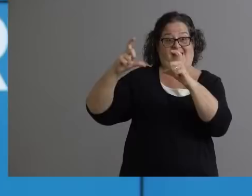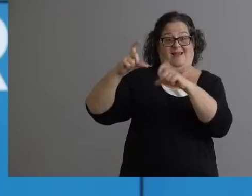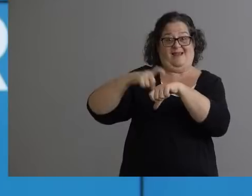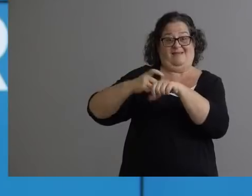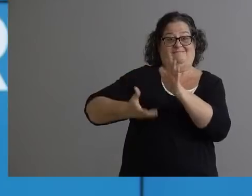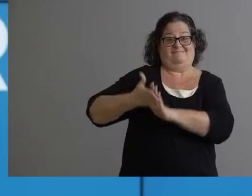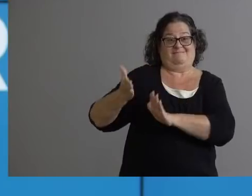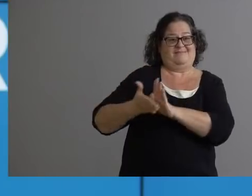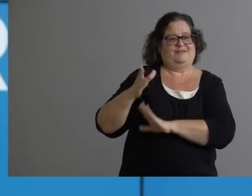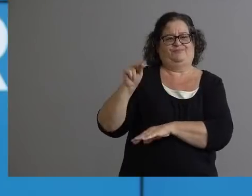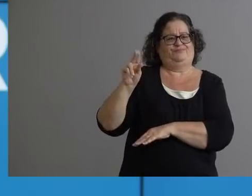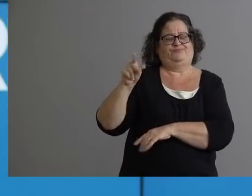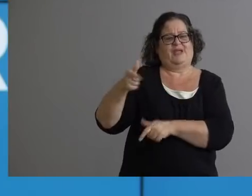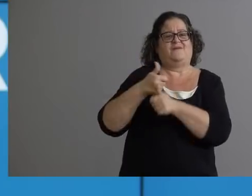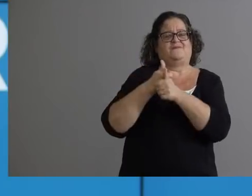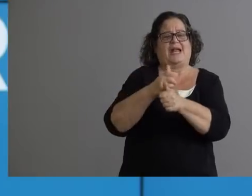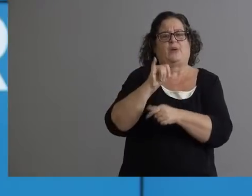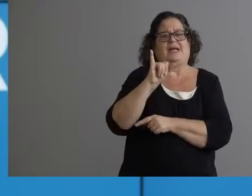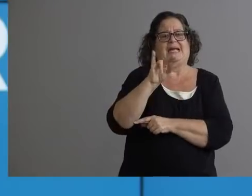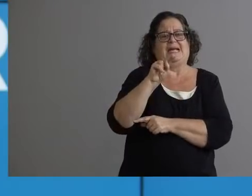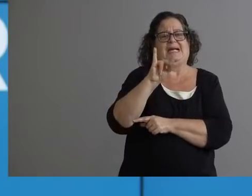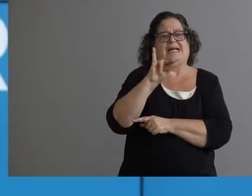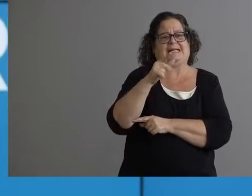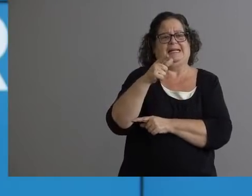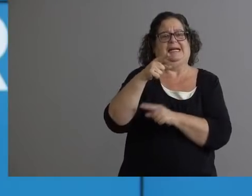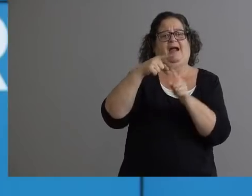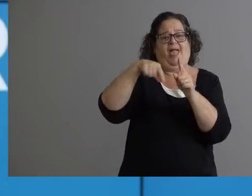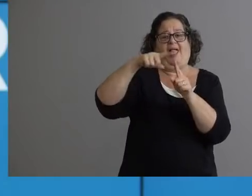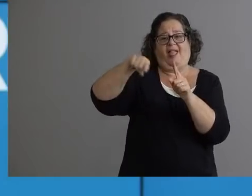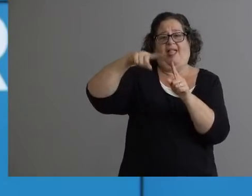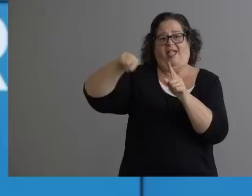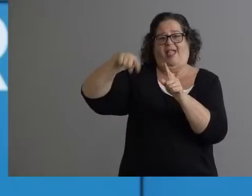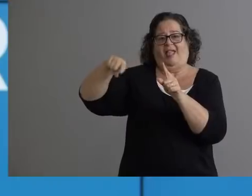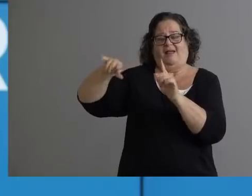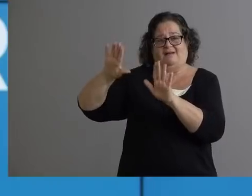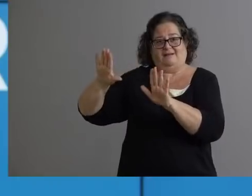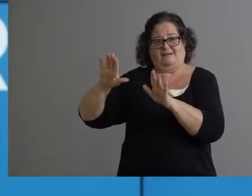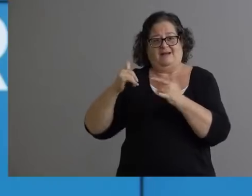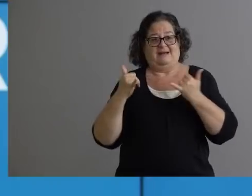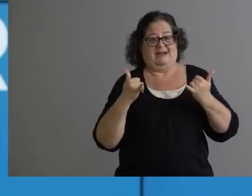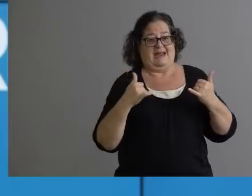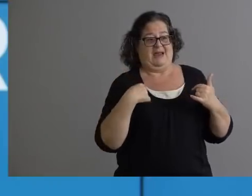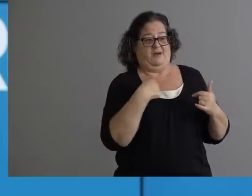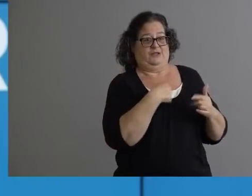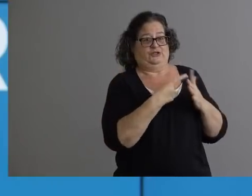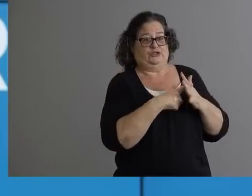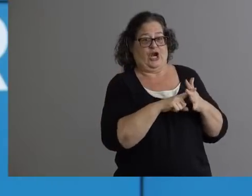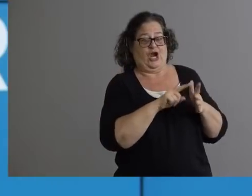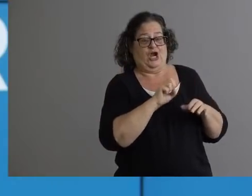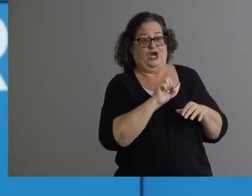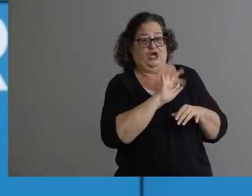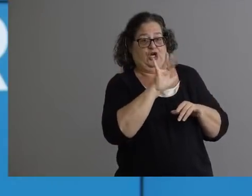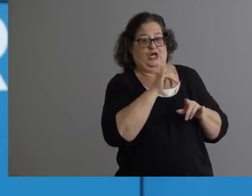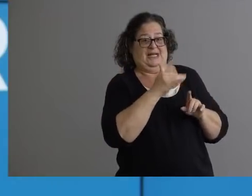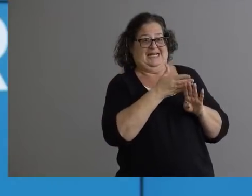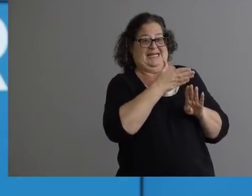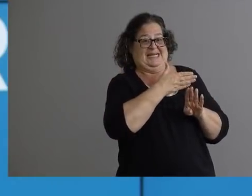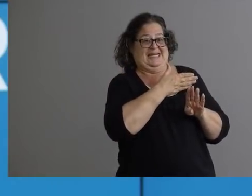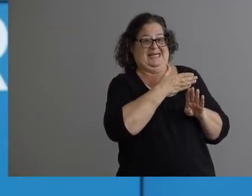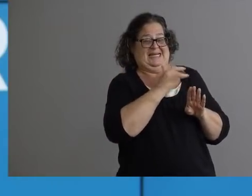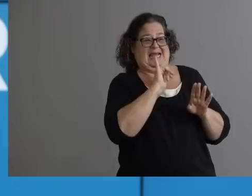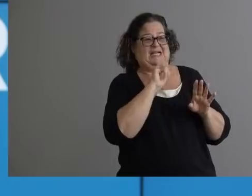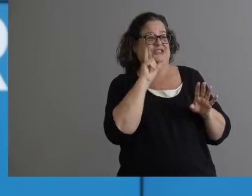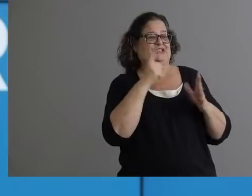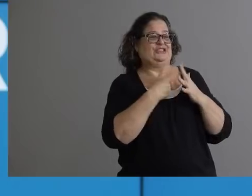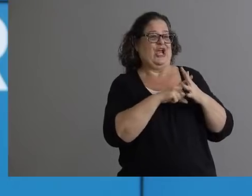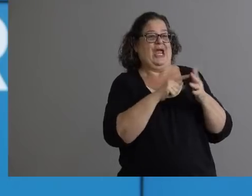the early innings of this virus, and it's you critiquing a